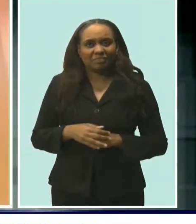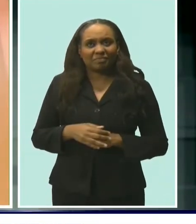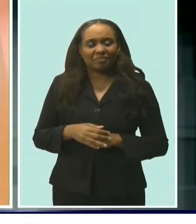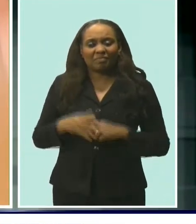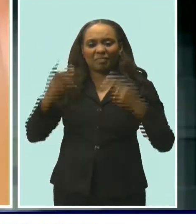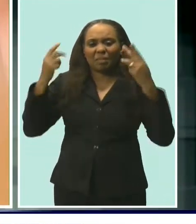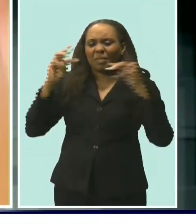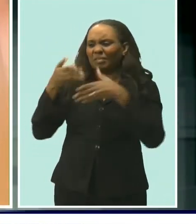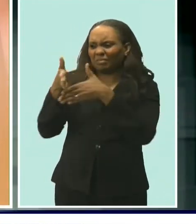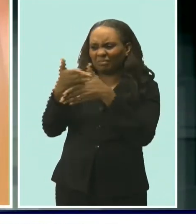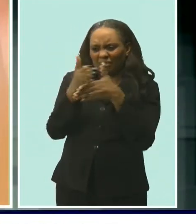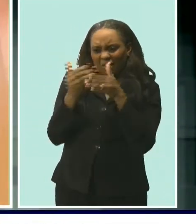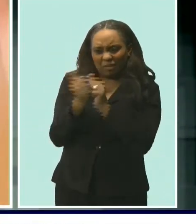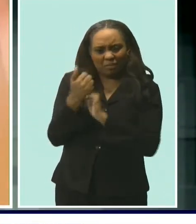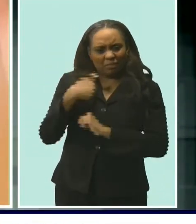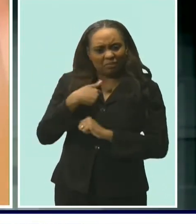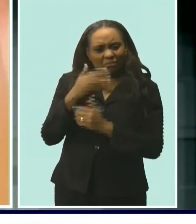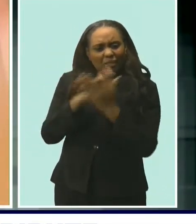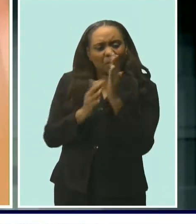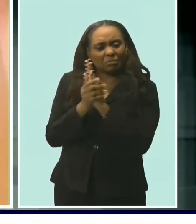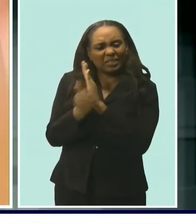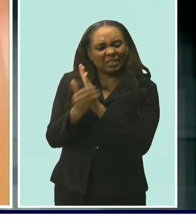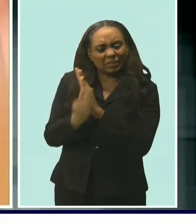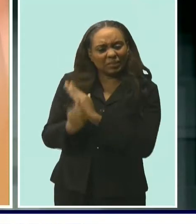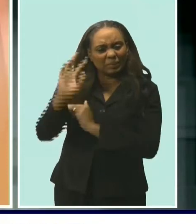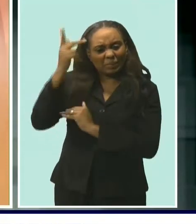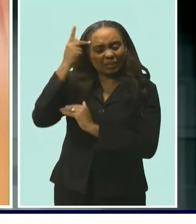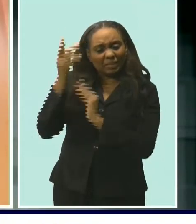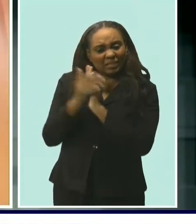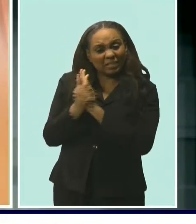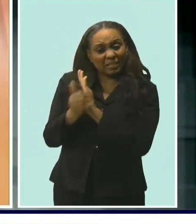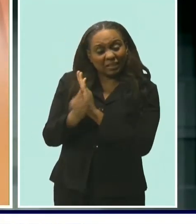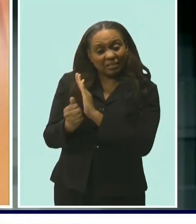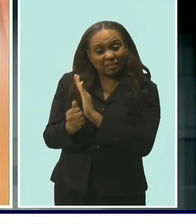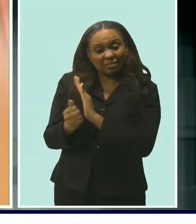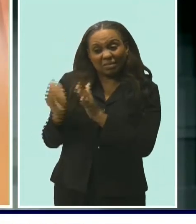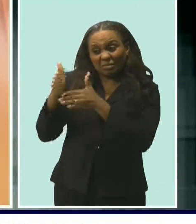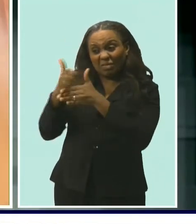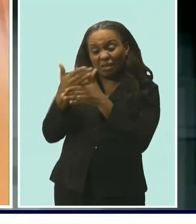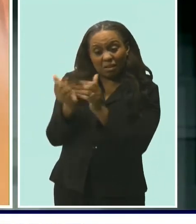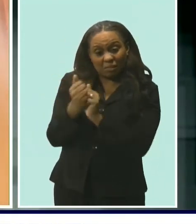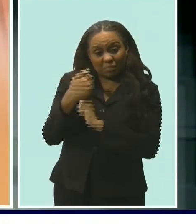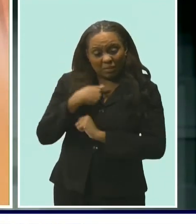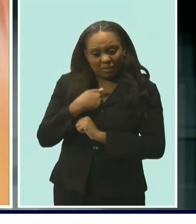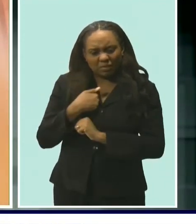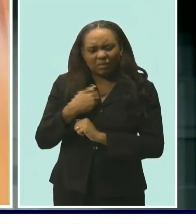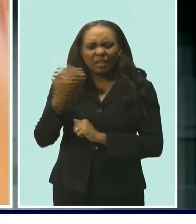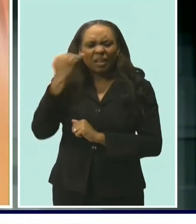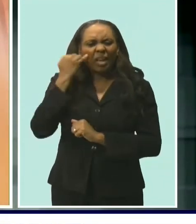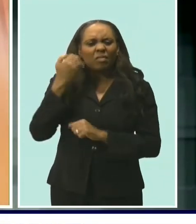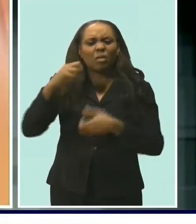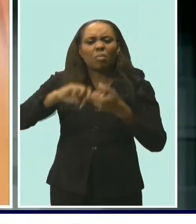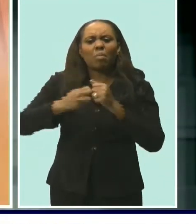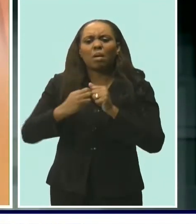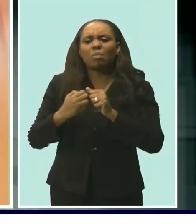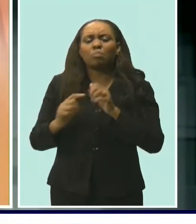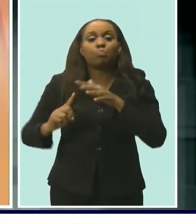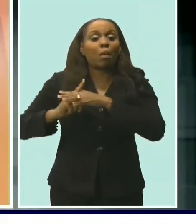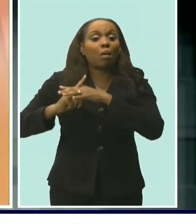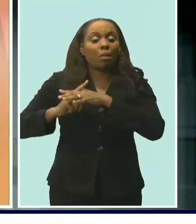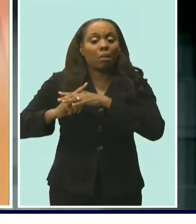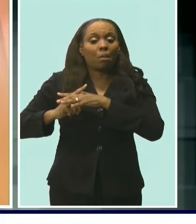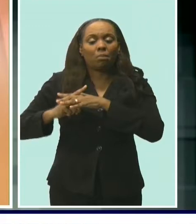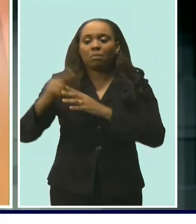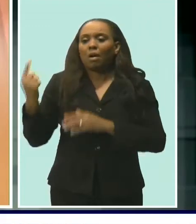his political skills with me, and whenever we were confronted with a problem, he